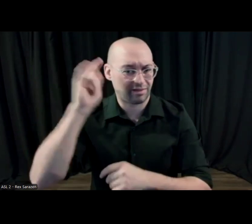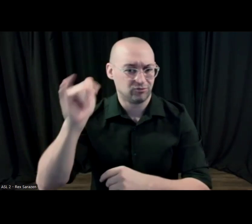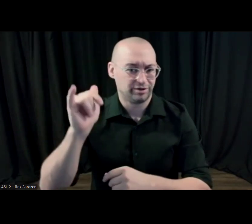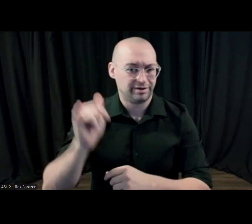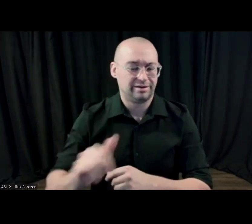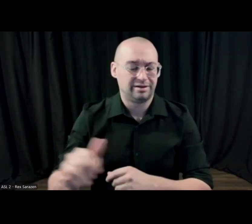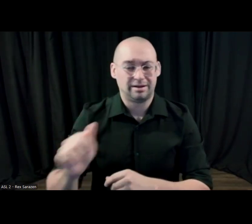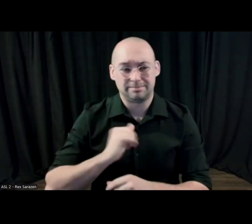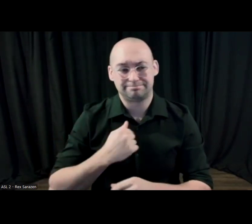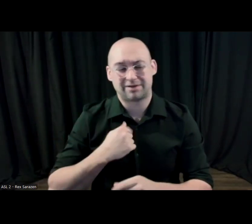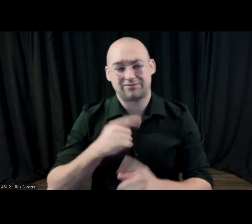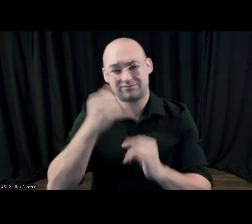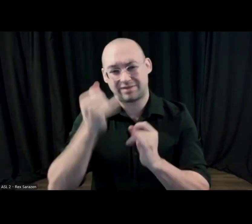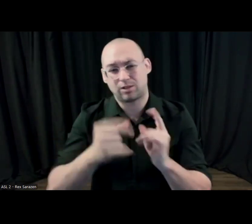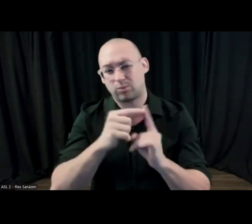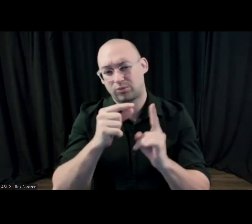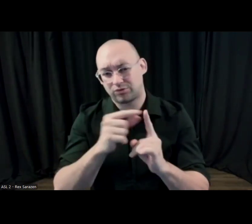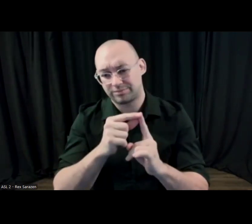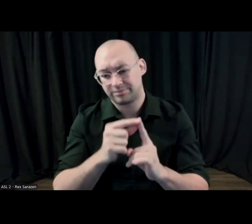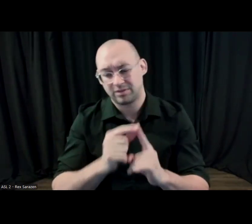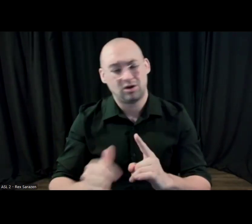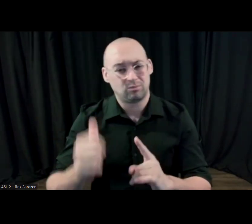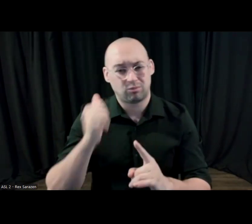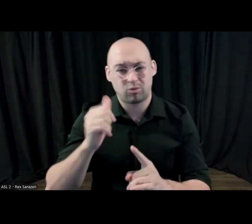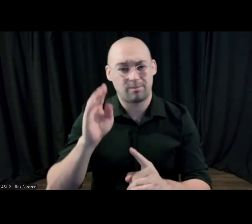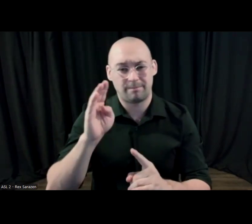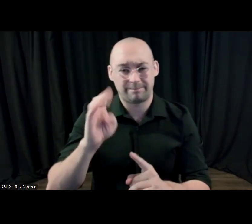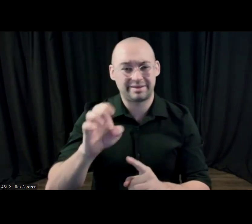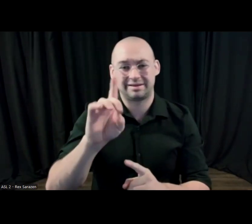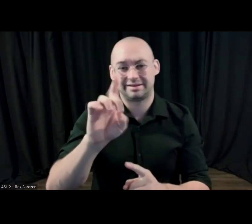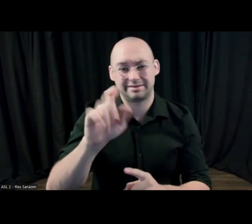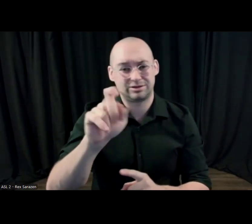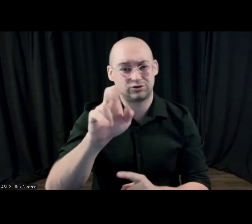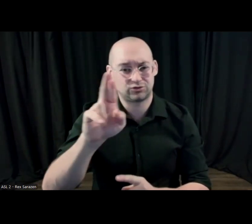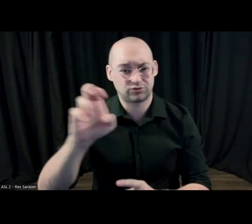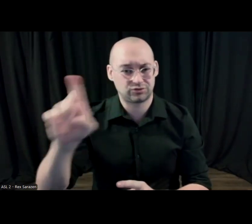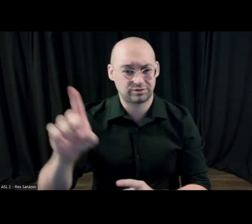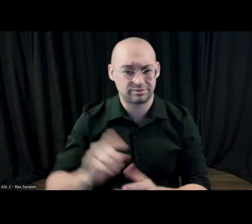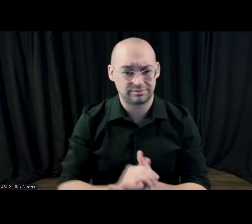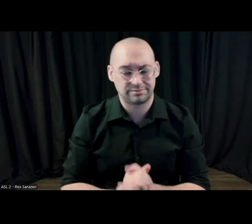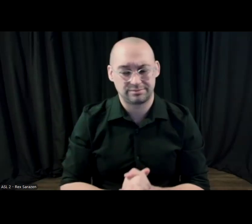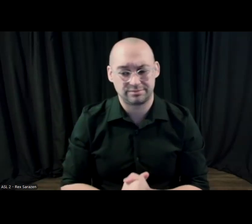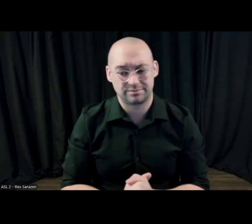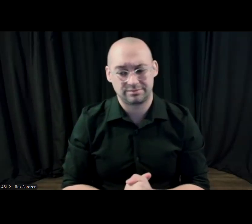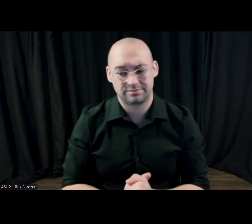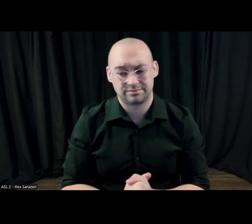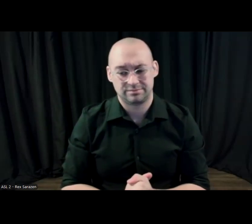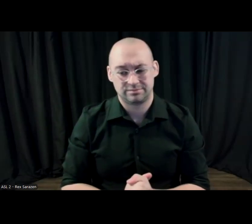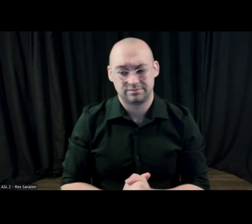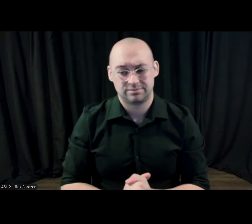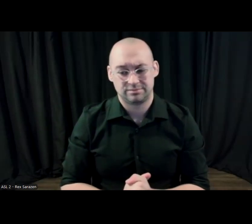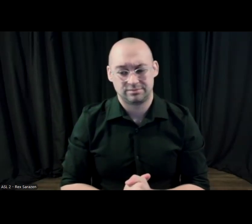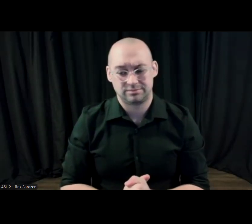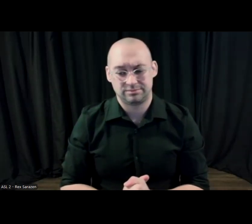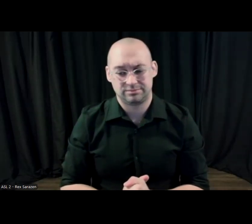my final word on that is we will not be deterred. Thank you. Thank you, Corinne. Carol,